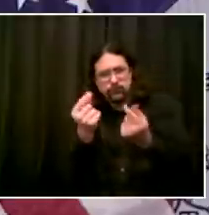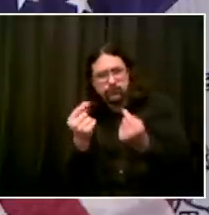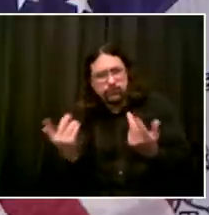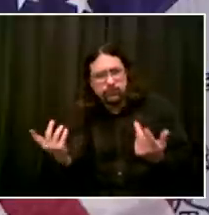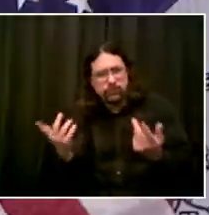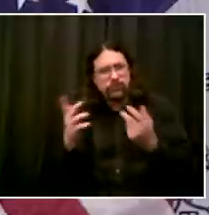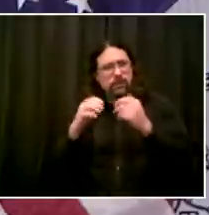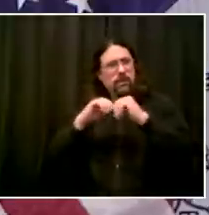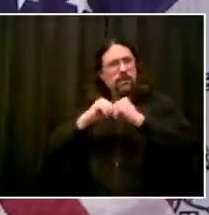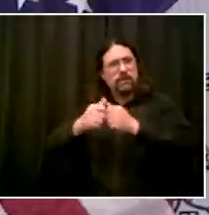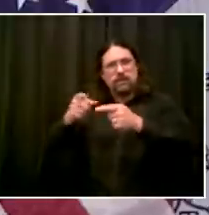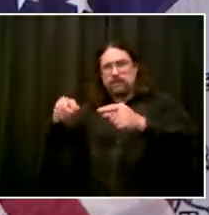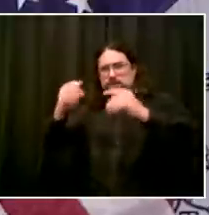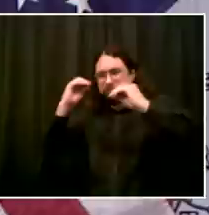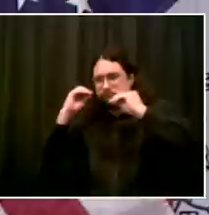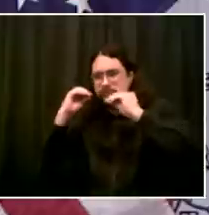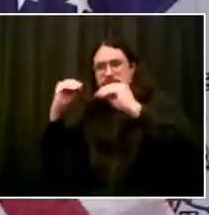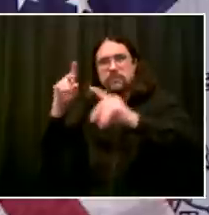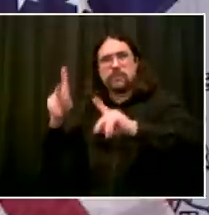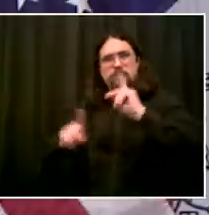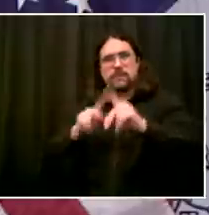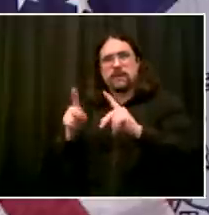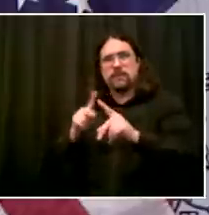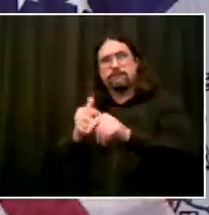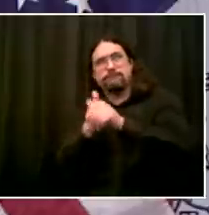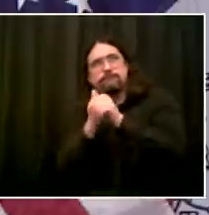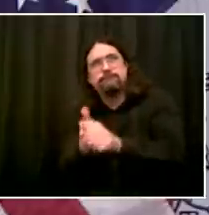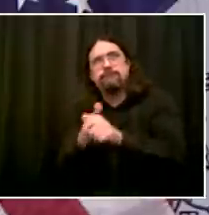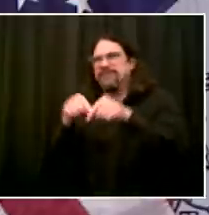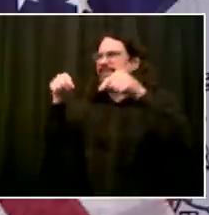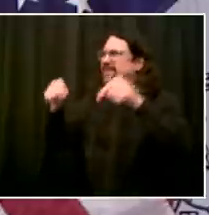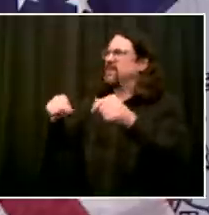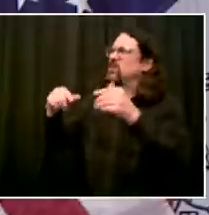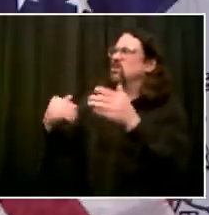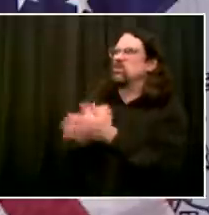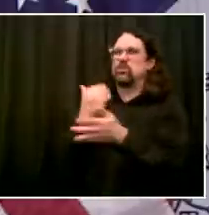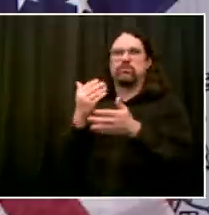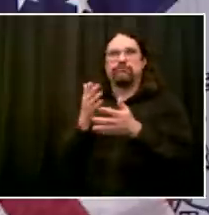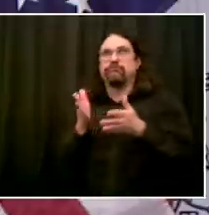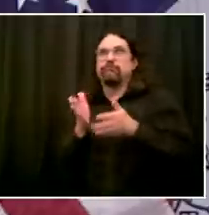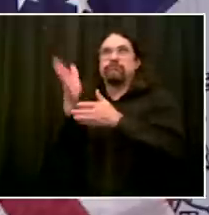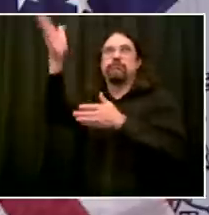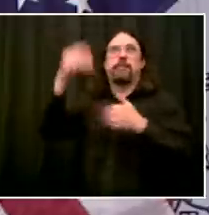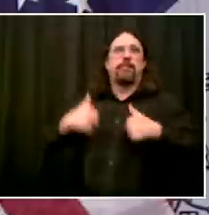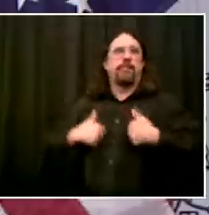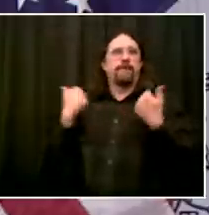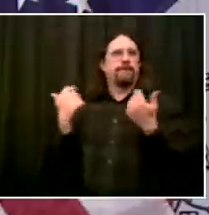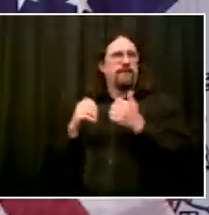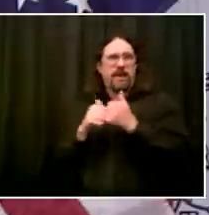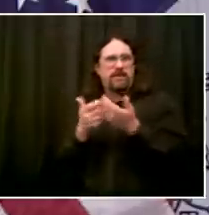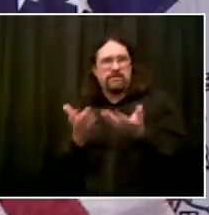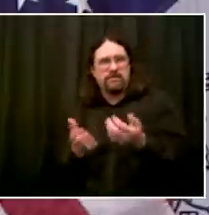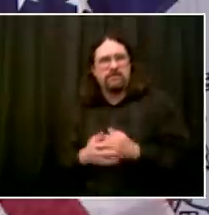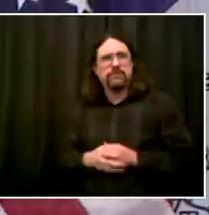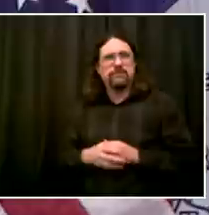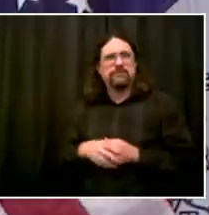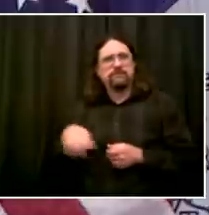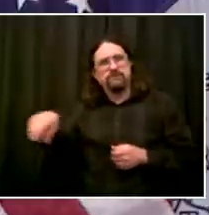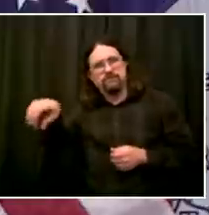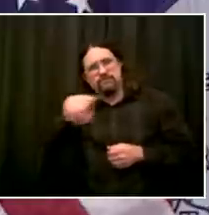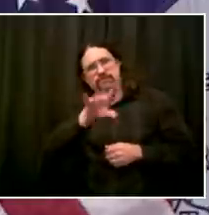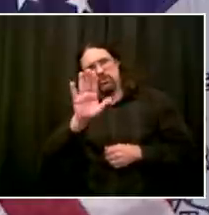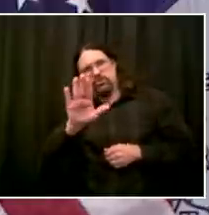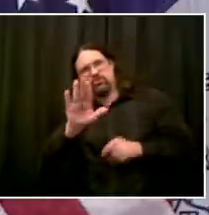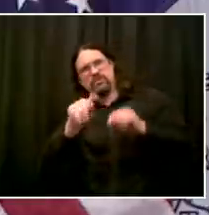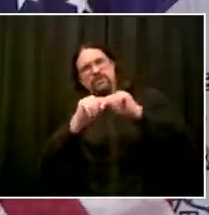working, how is the administration taking on this part of the effort? What are some of the things that New Yorkers could look forward to? And for